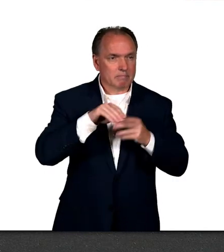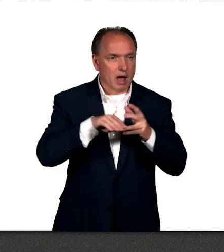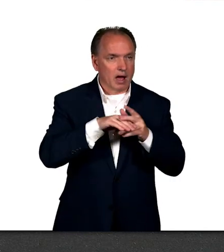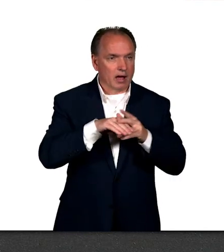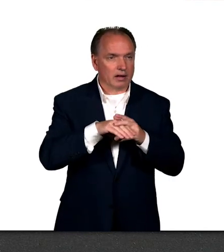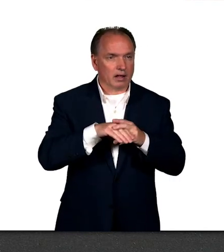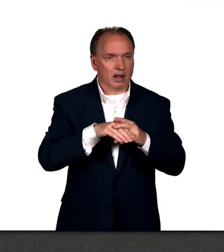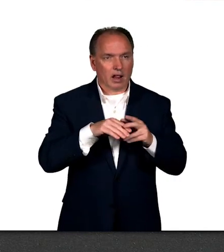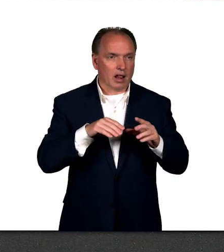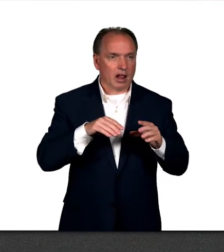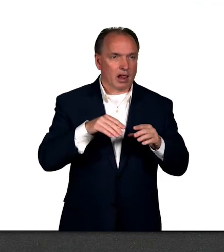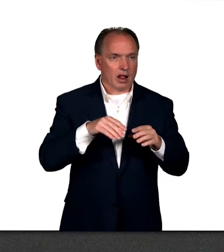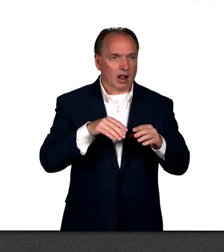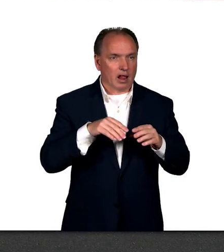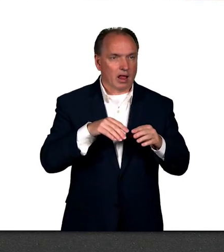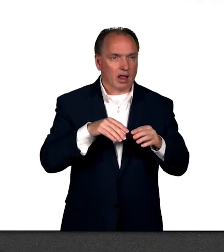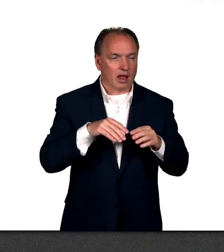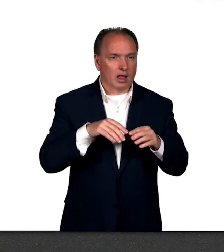Whoa!